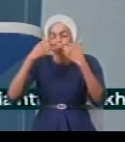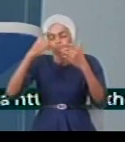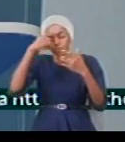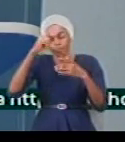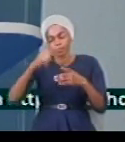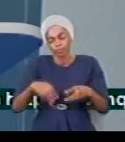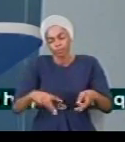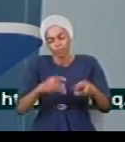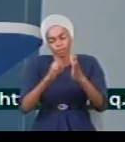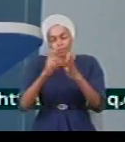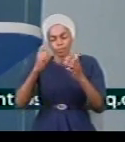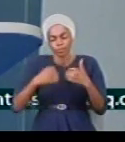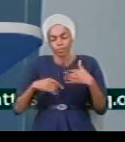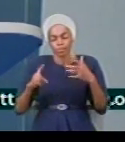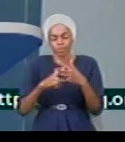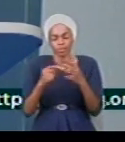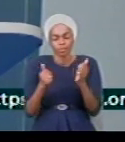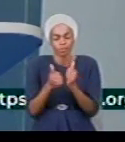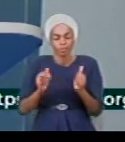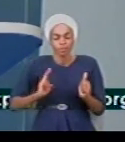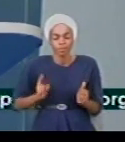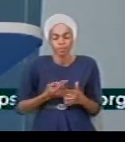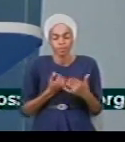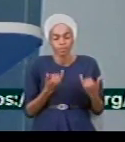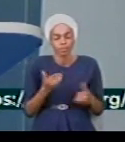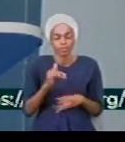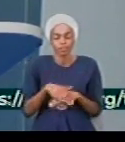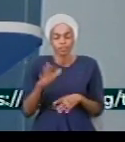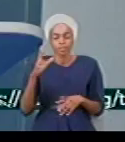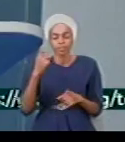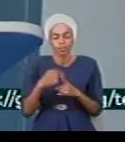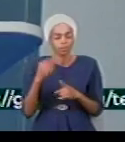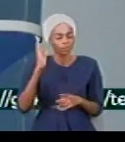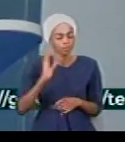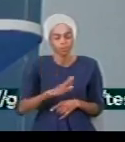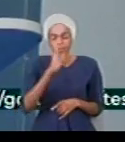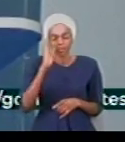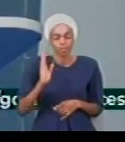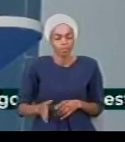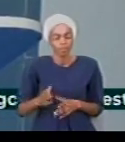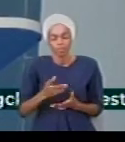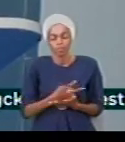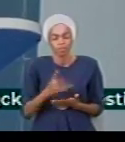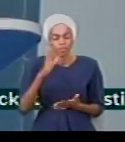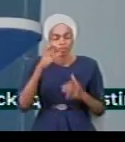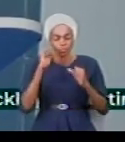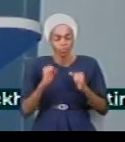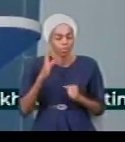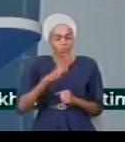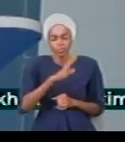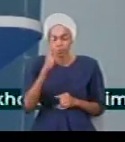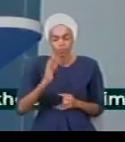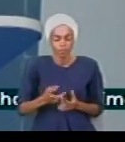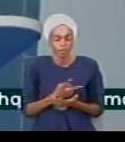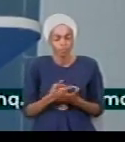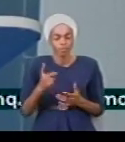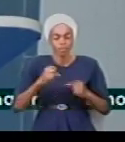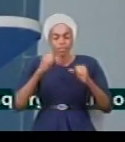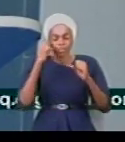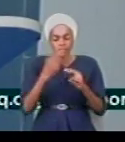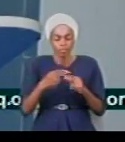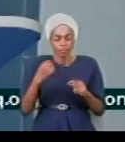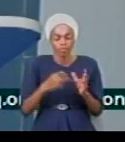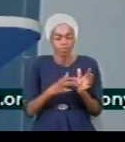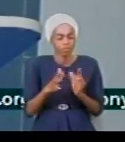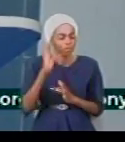fail. Your power will never fail. The name of Jesus will never fail. Thank you for what you have done in Jesus'